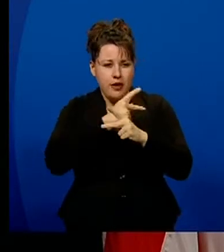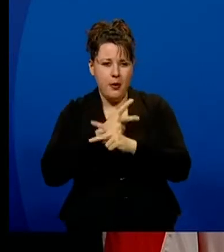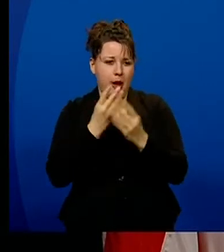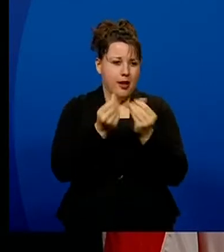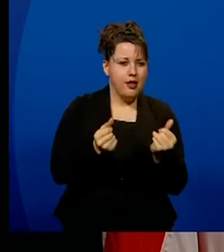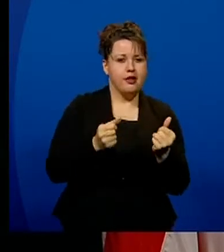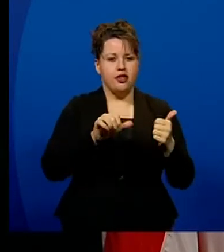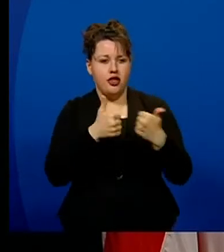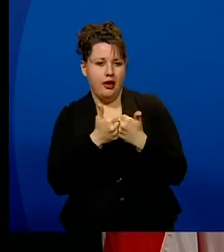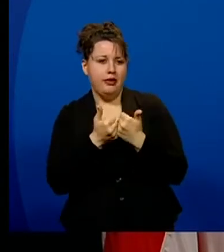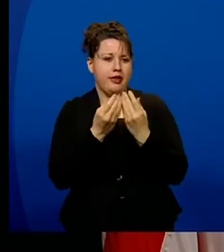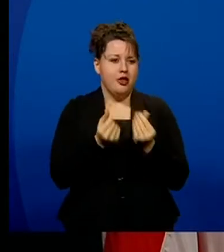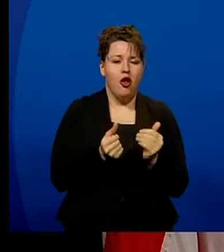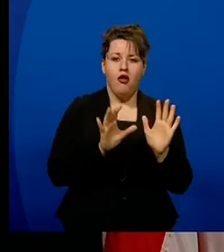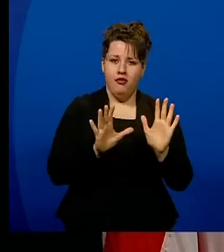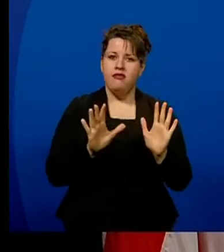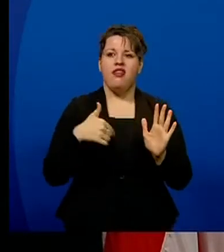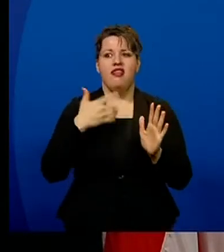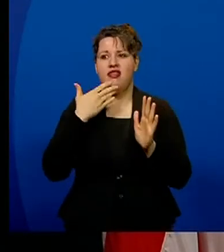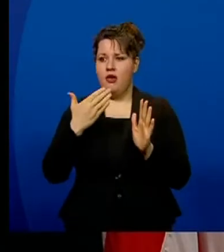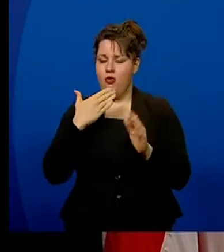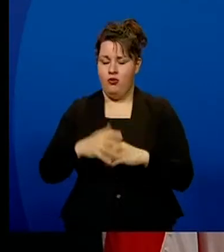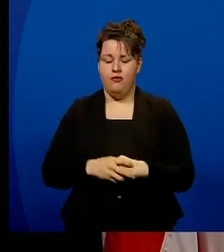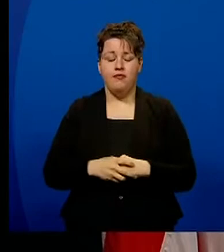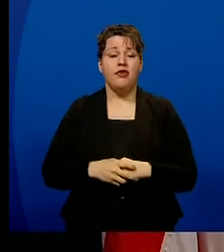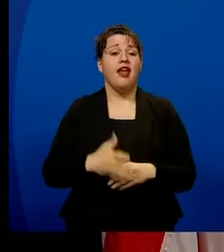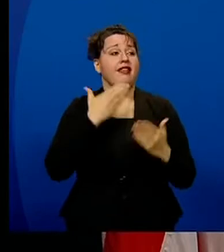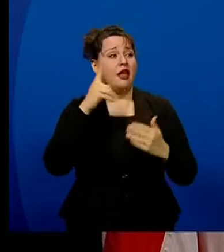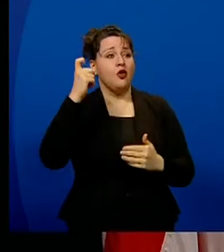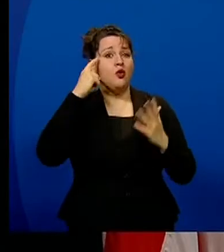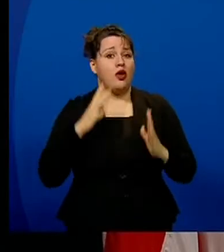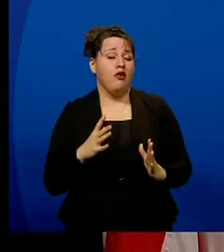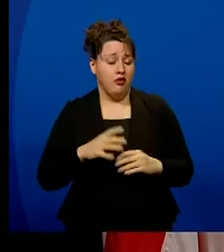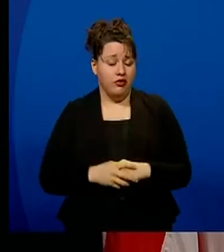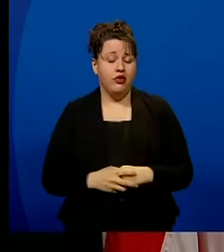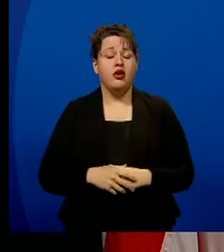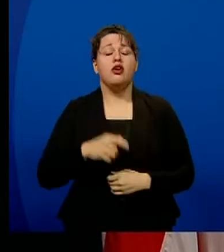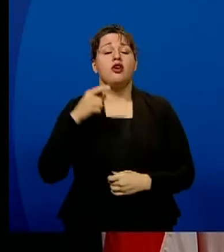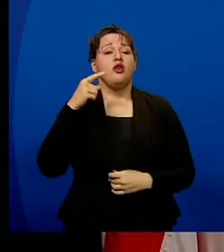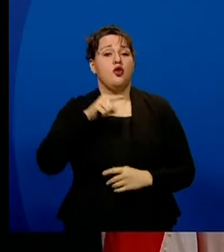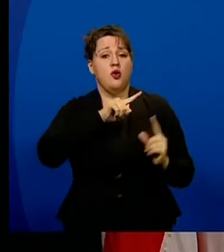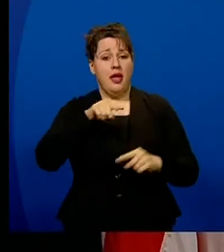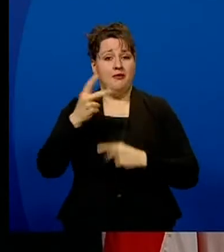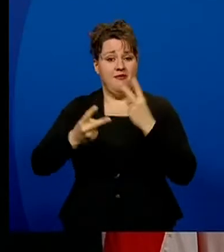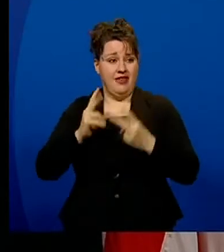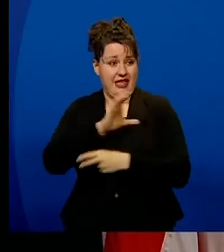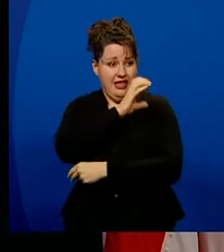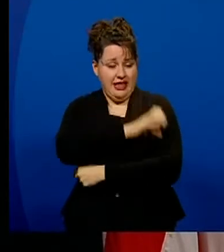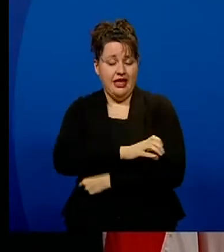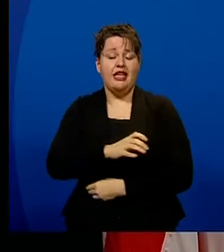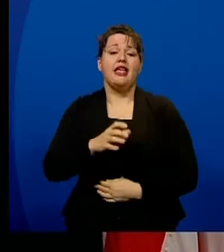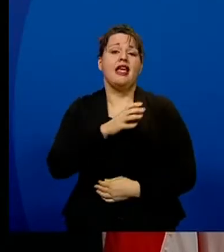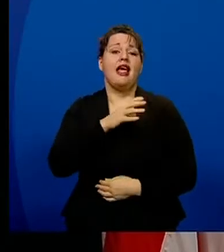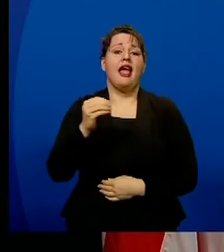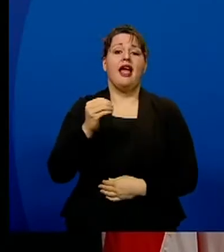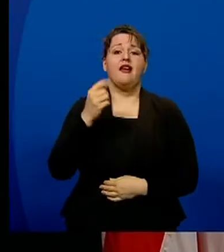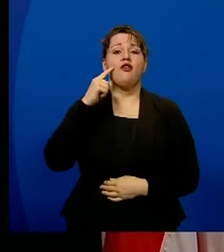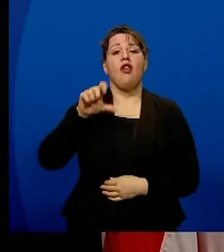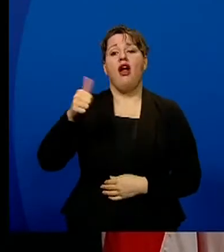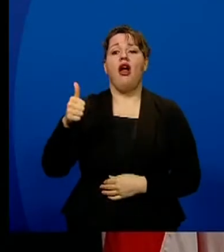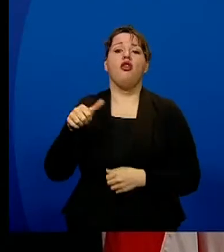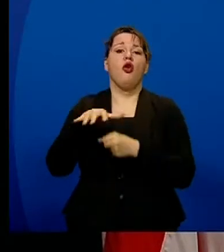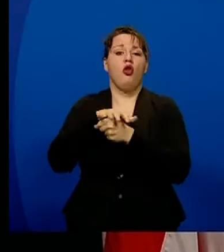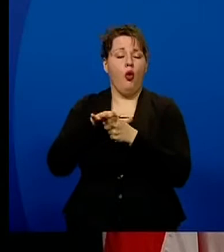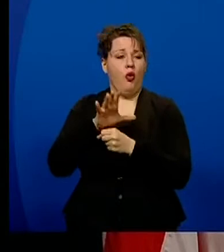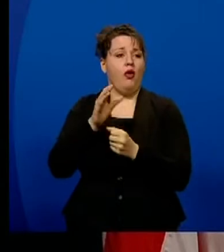community, and for that I thank you. And thank you, Governor Reynolds, for your visit to our clinic and to the other local public health